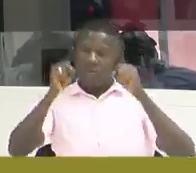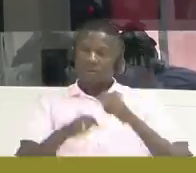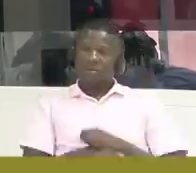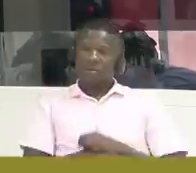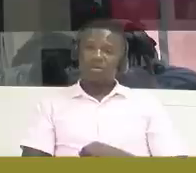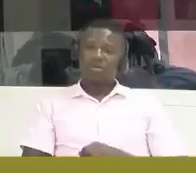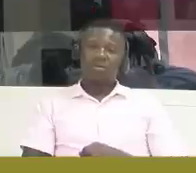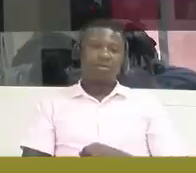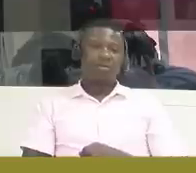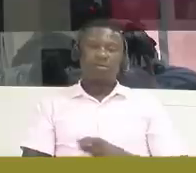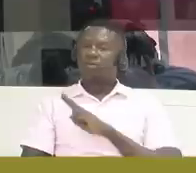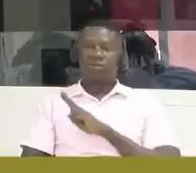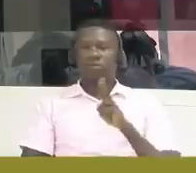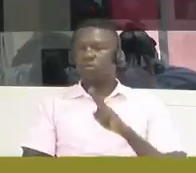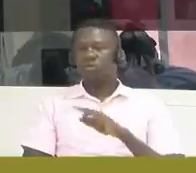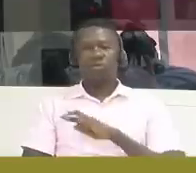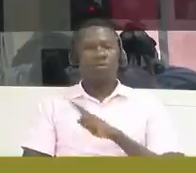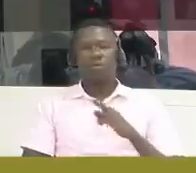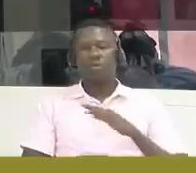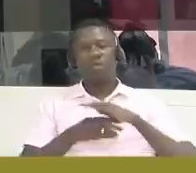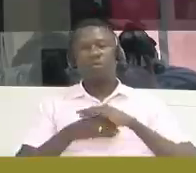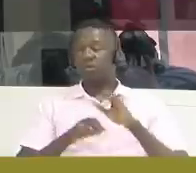any help.